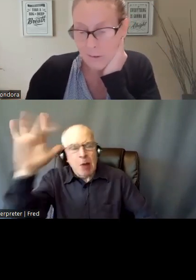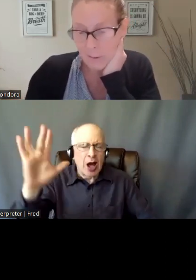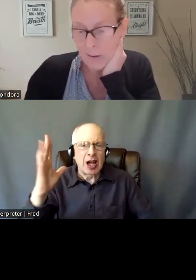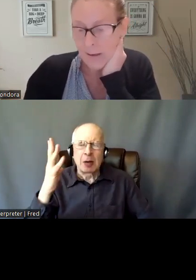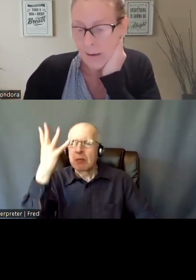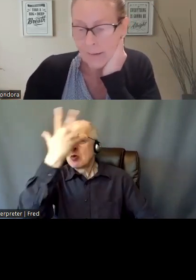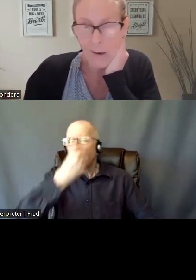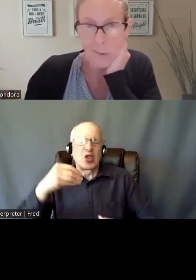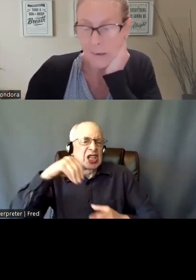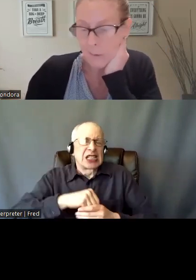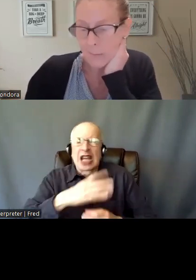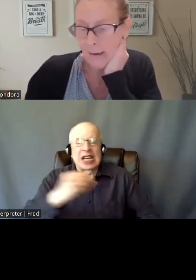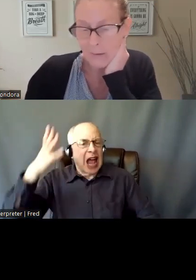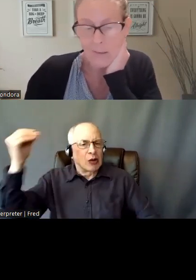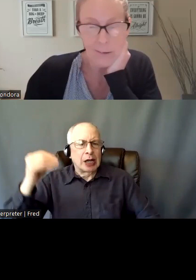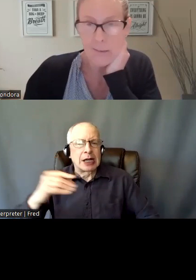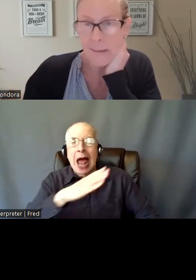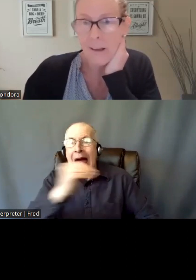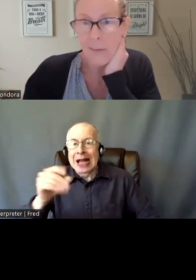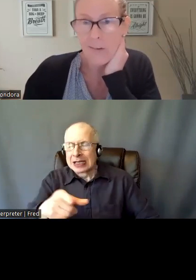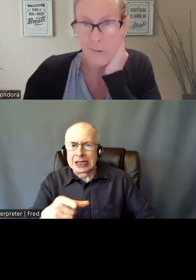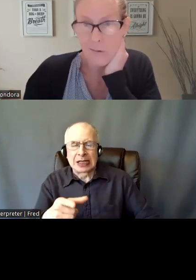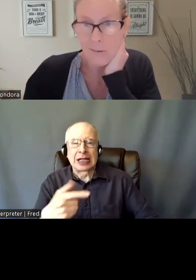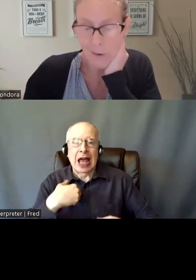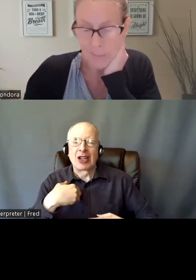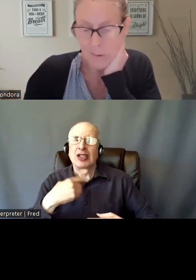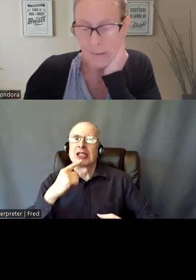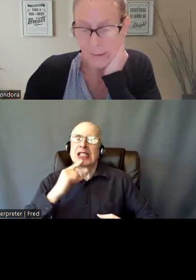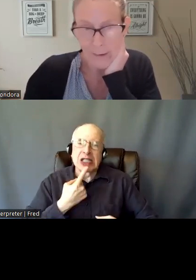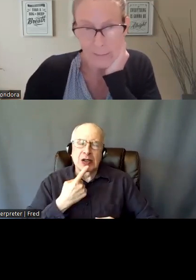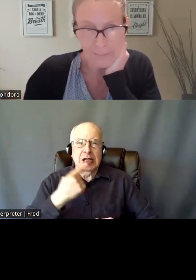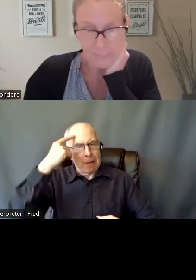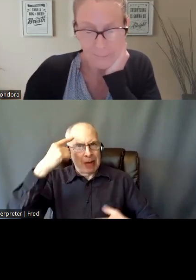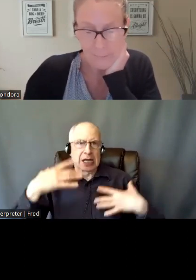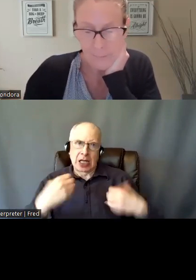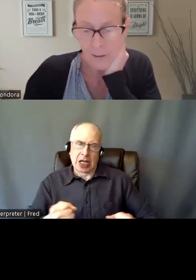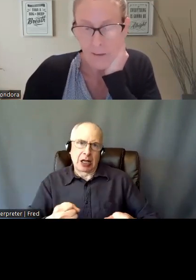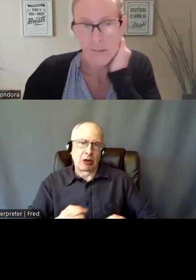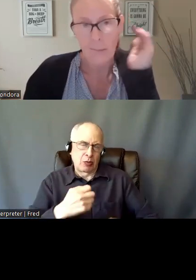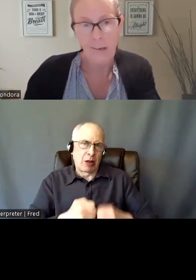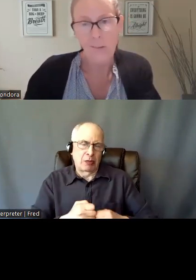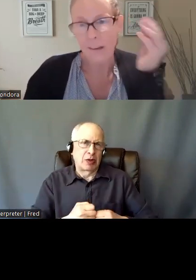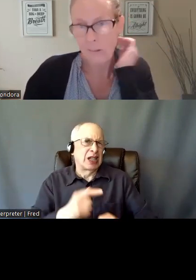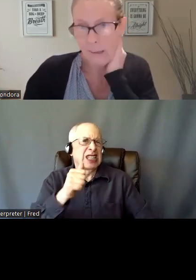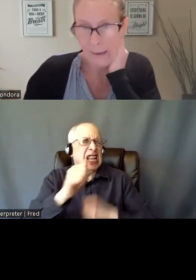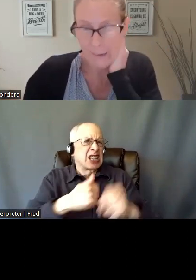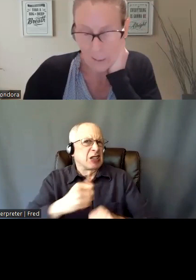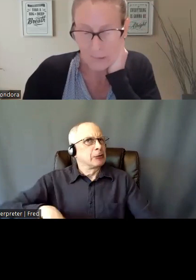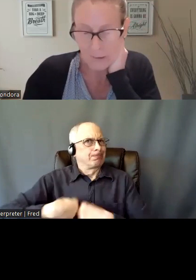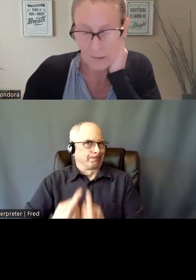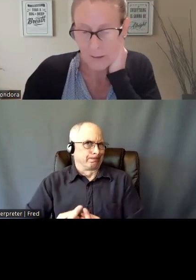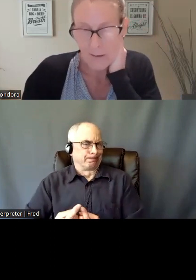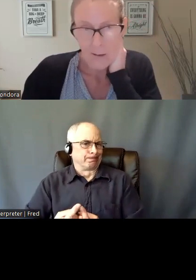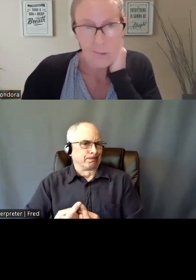she's also a young woman who has battled serious mental health issues for almost a decade. So the picture that you're looking at